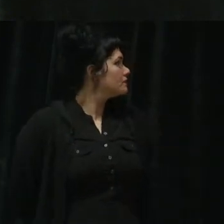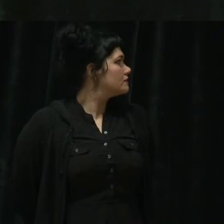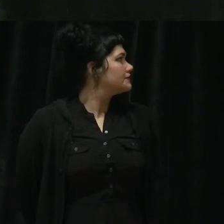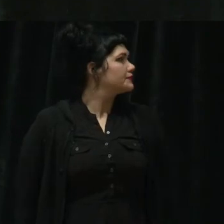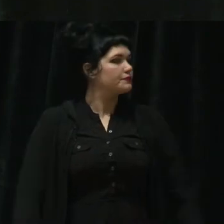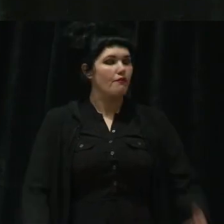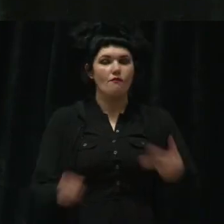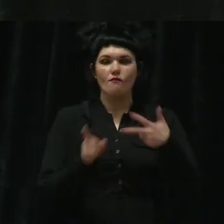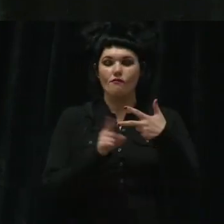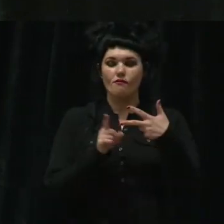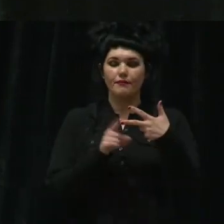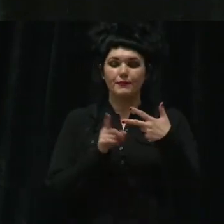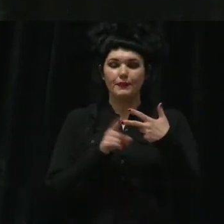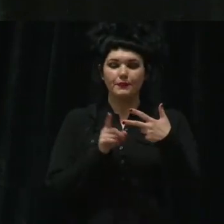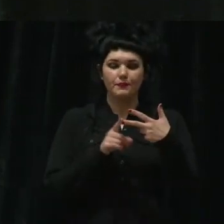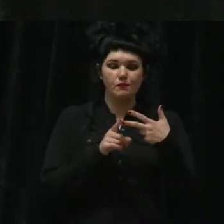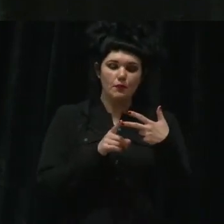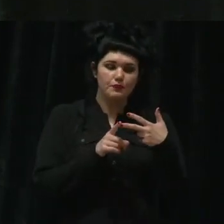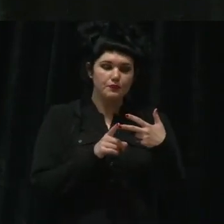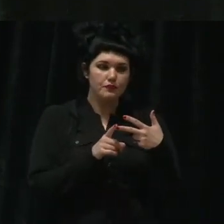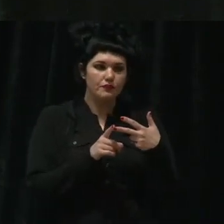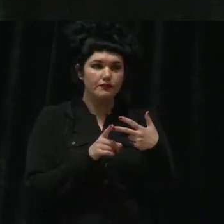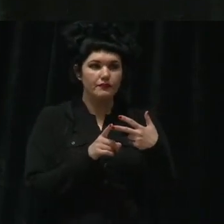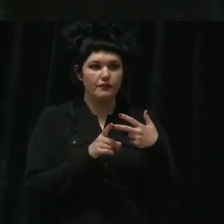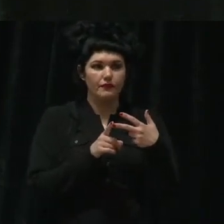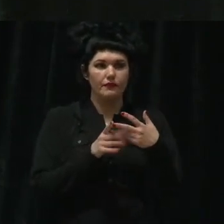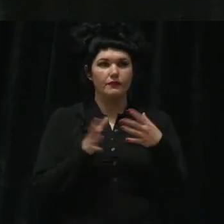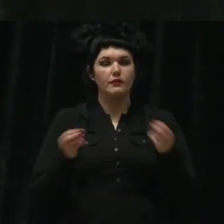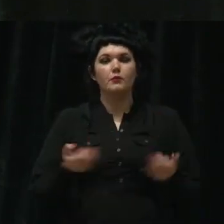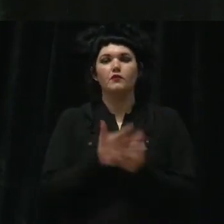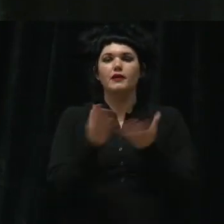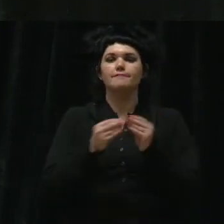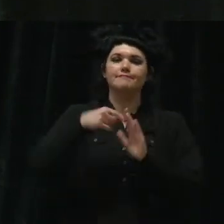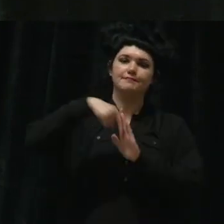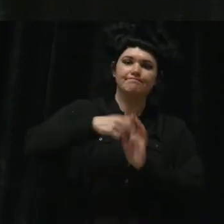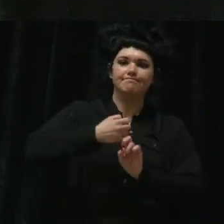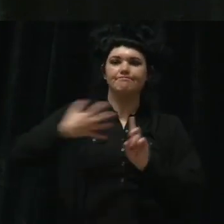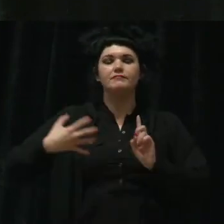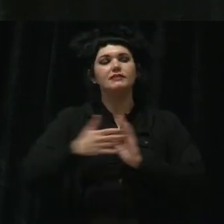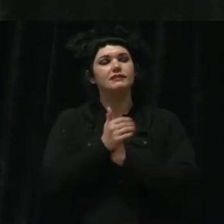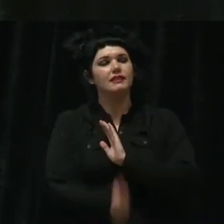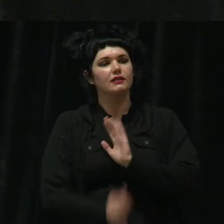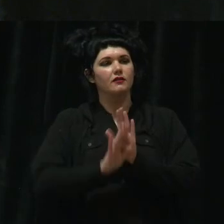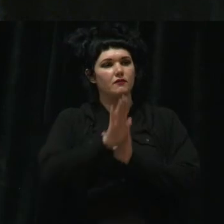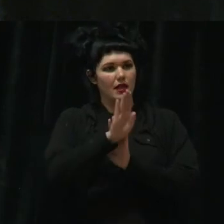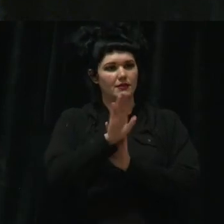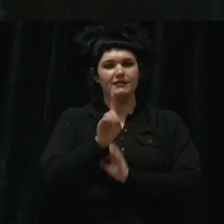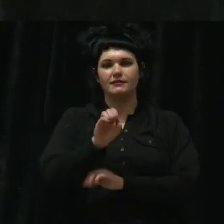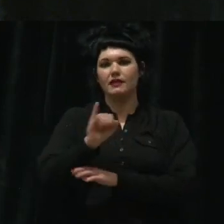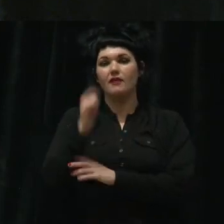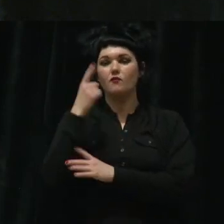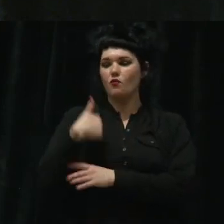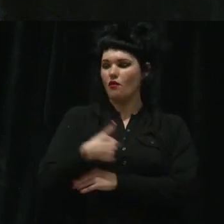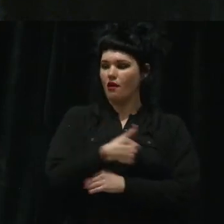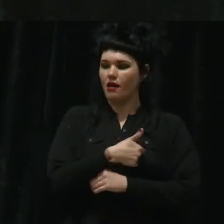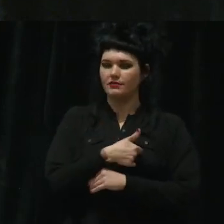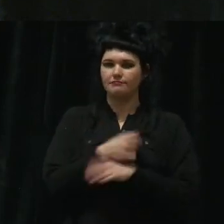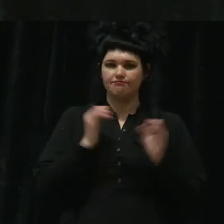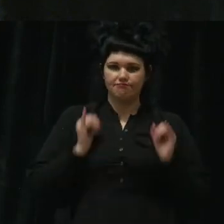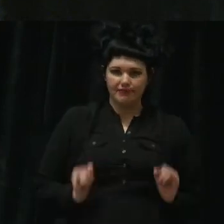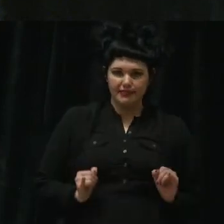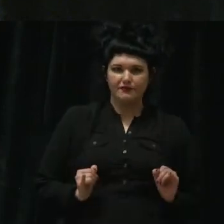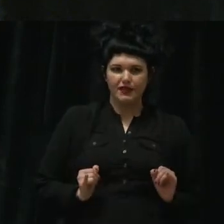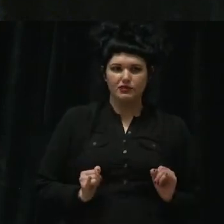Also, to provide greater DEI skill development for us as individuals